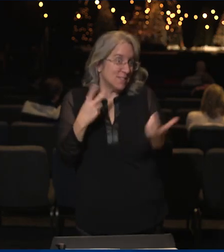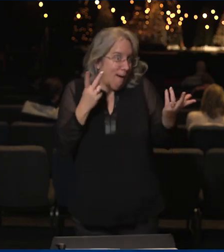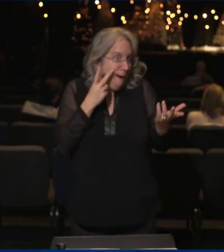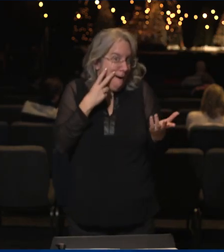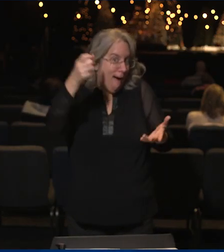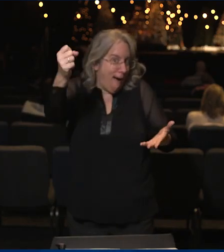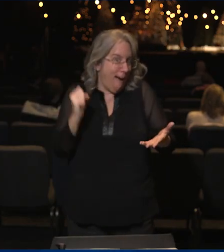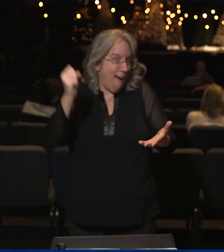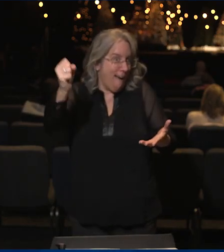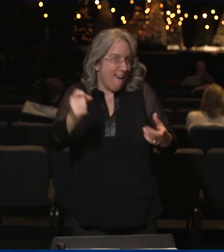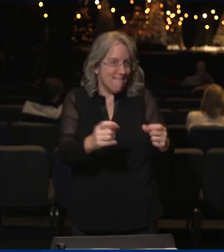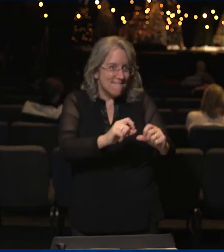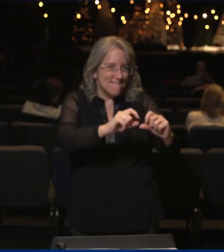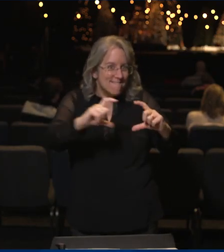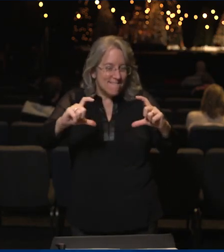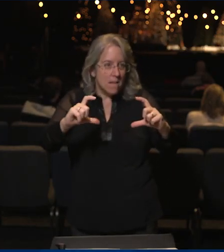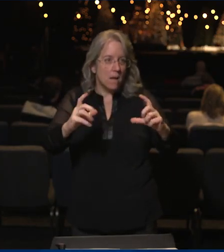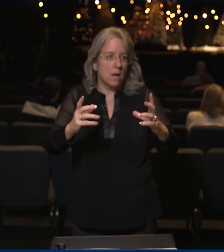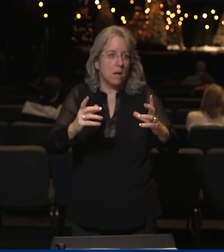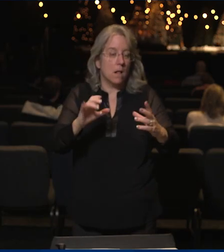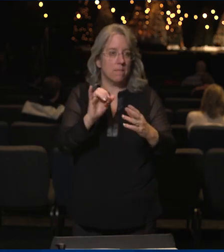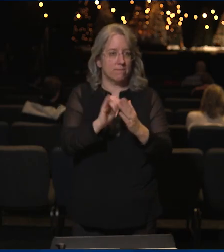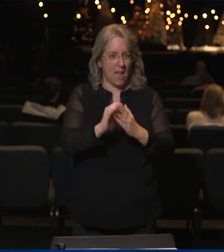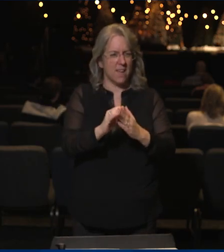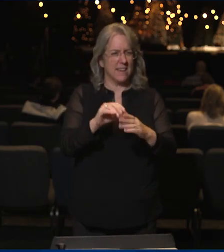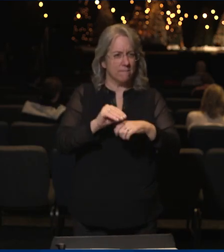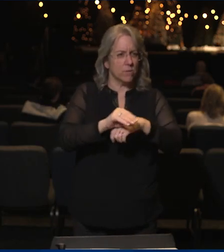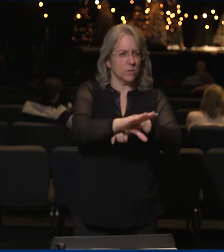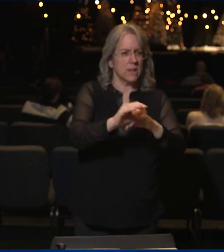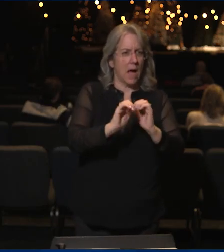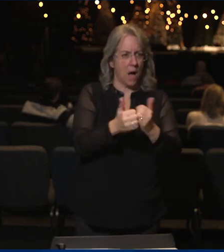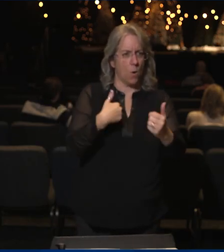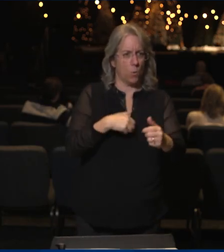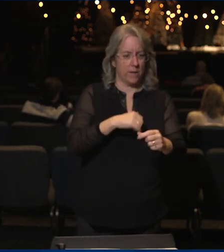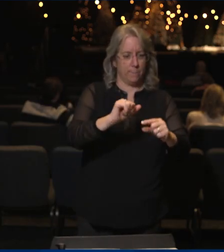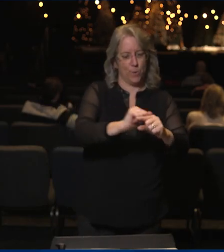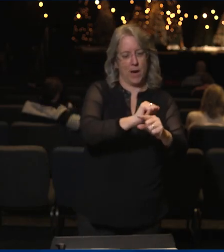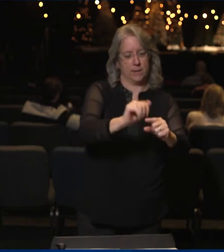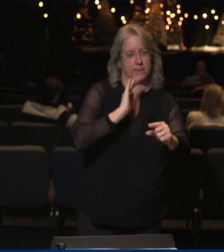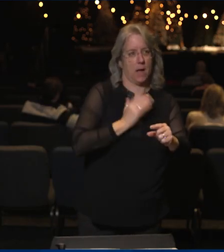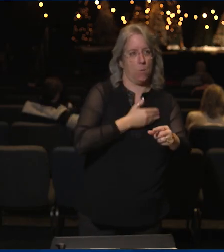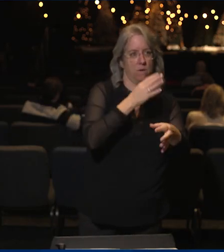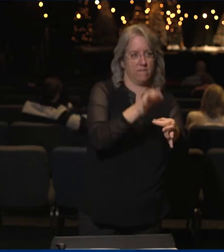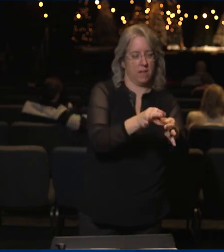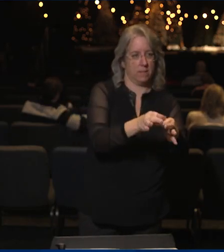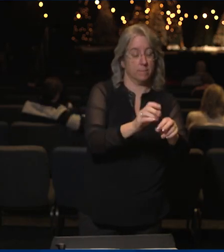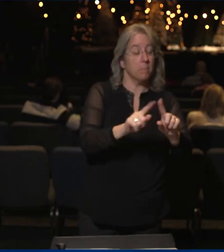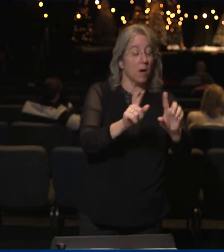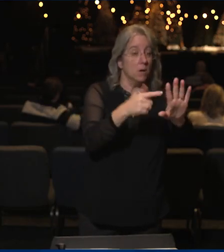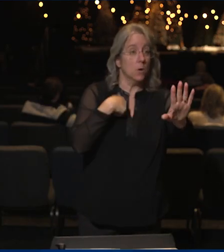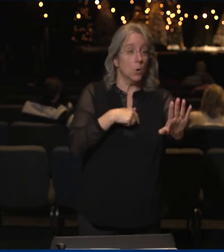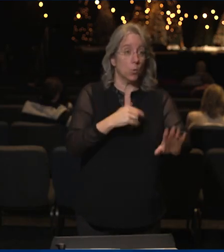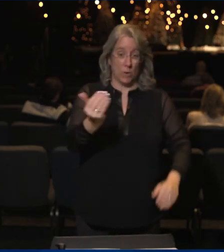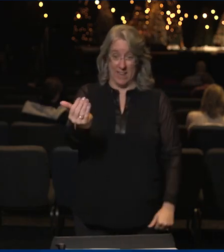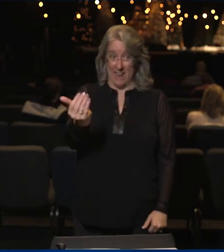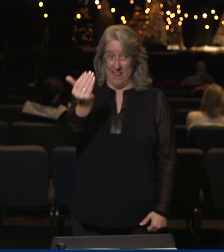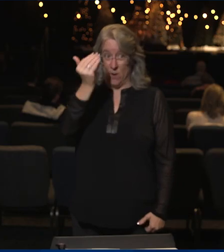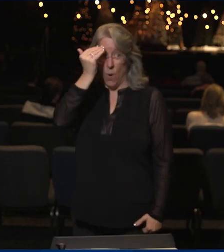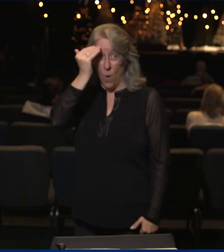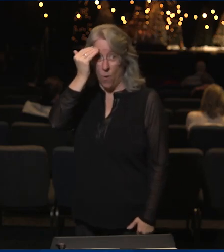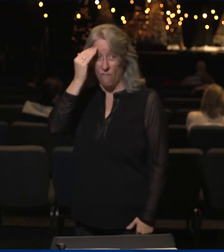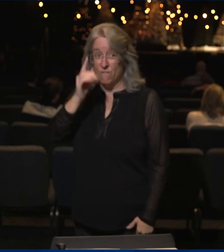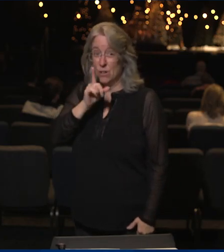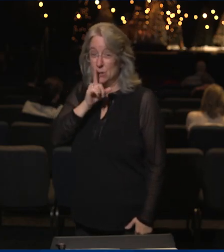practice our faith as Christians. But what we know to be true is this, is that God has gone into